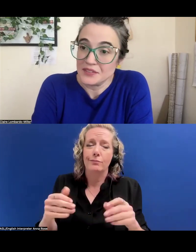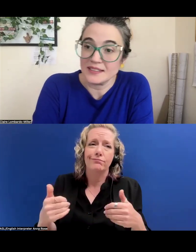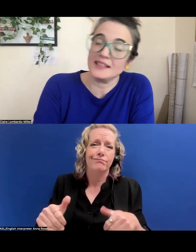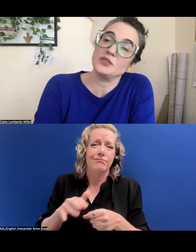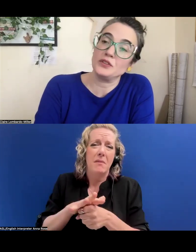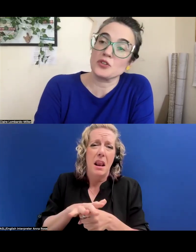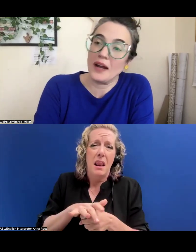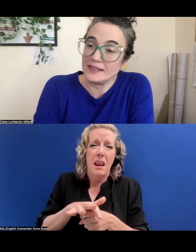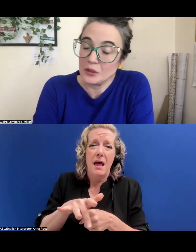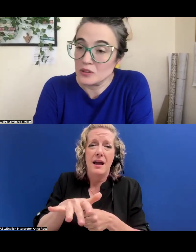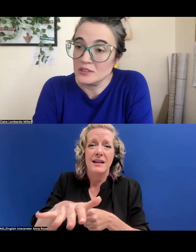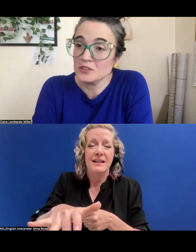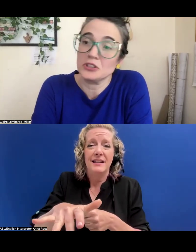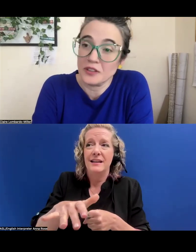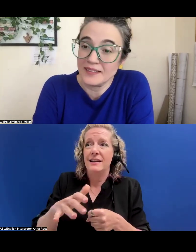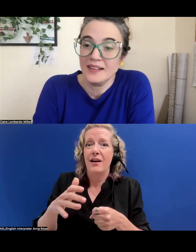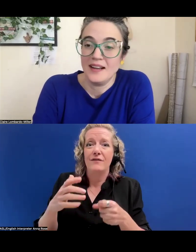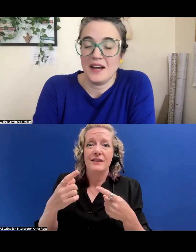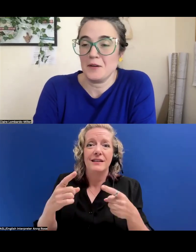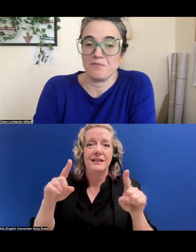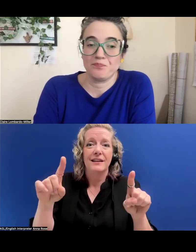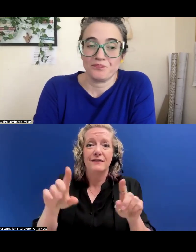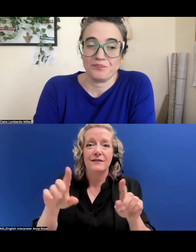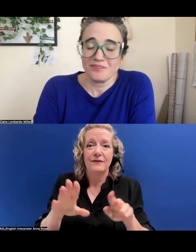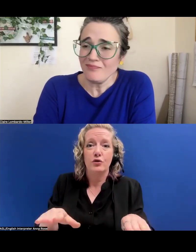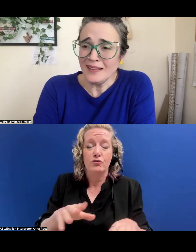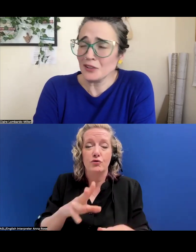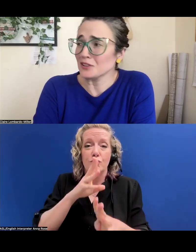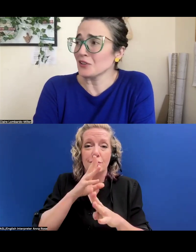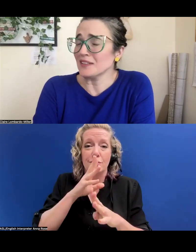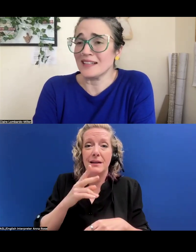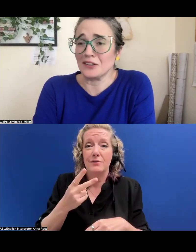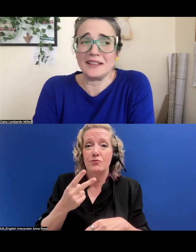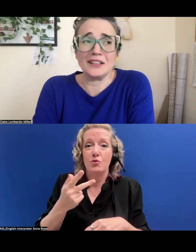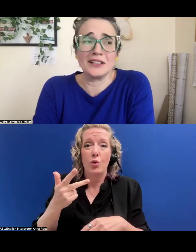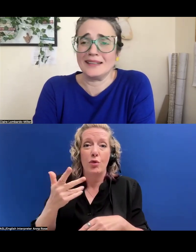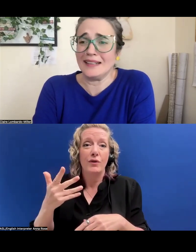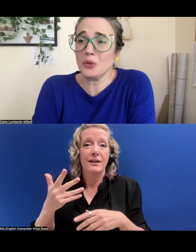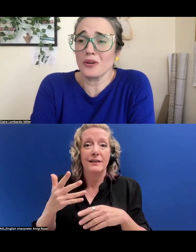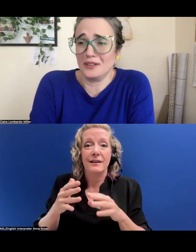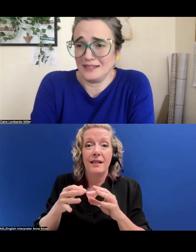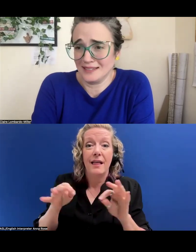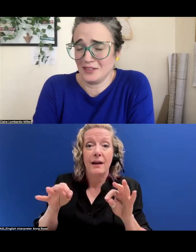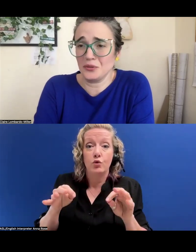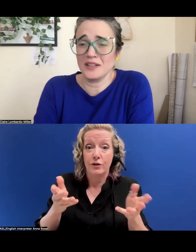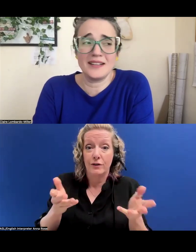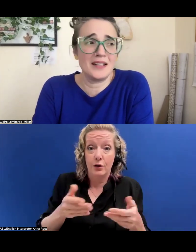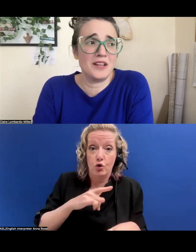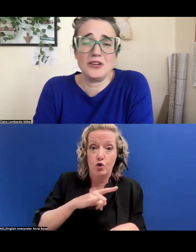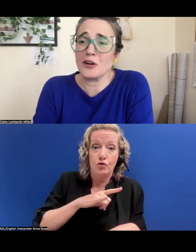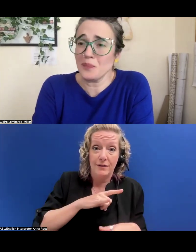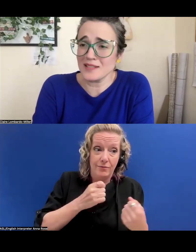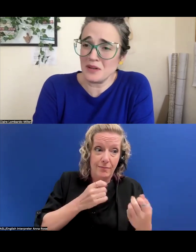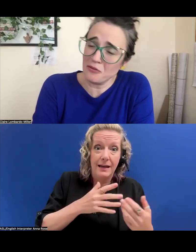plenty of successful trilingual children. Here at the Learning Center, here in the world, children